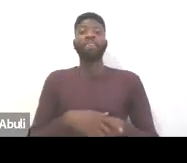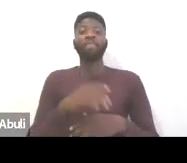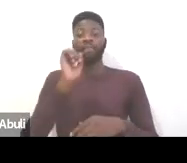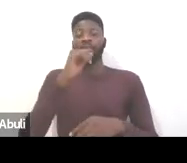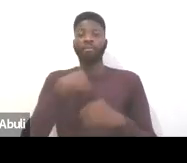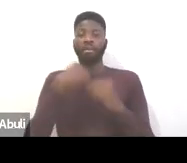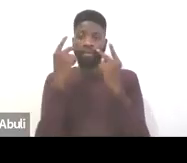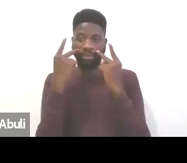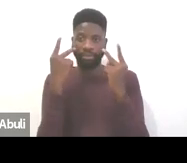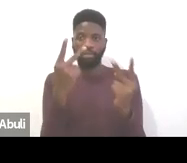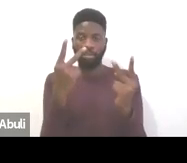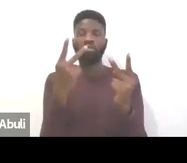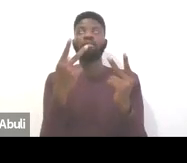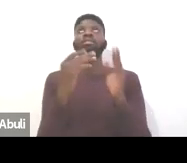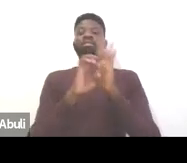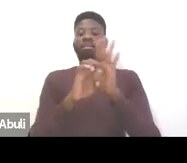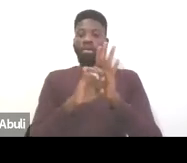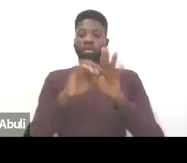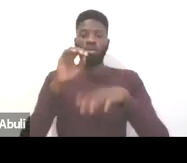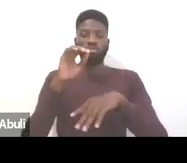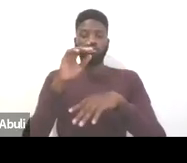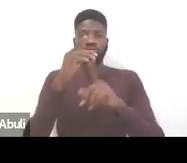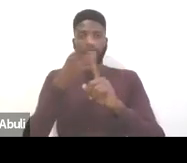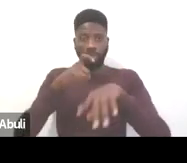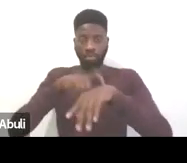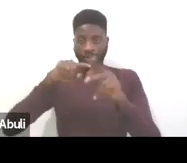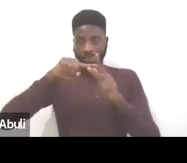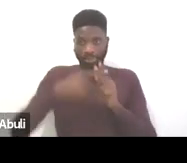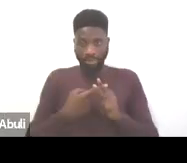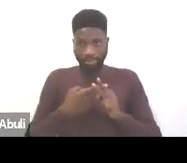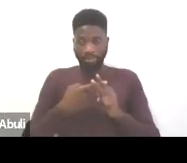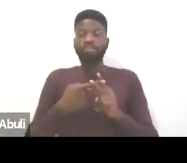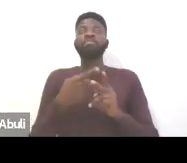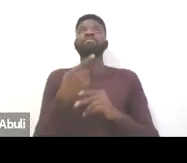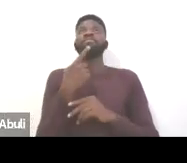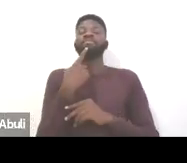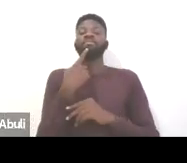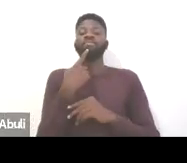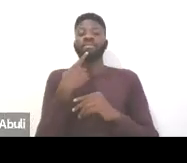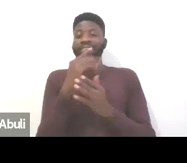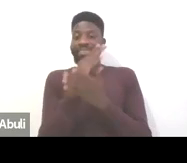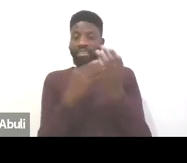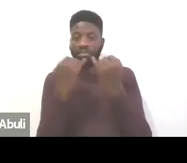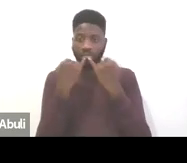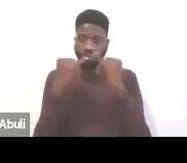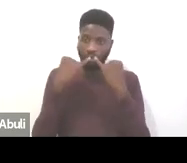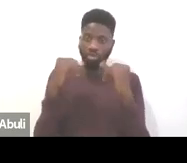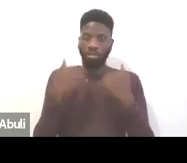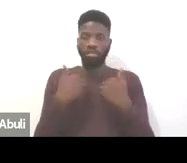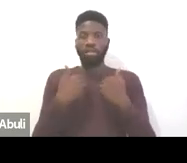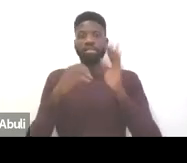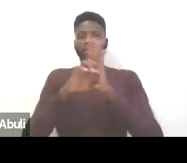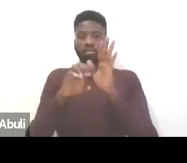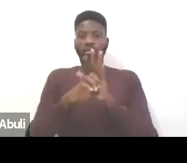like on the, from the beginning. Yes. There's some information like marital